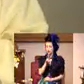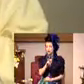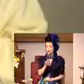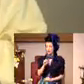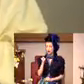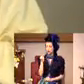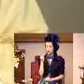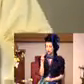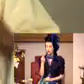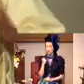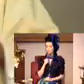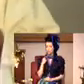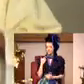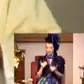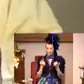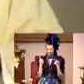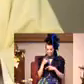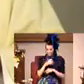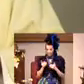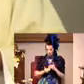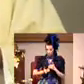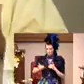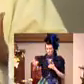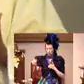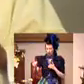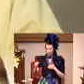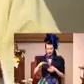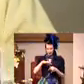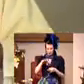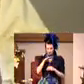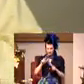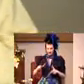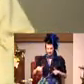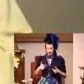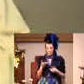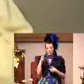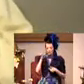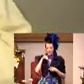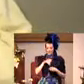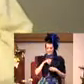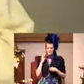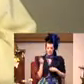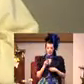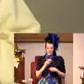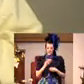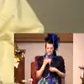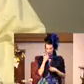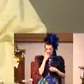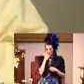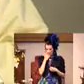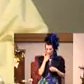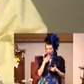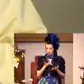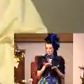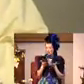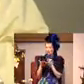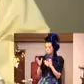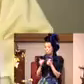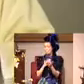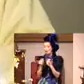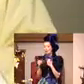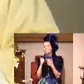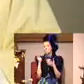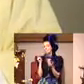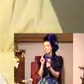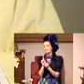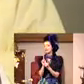forward, we will claim that the Spirit of the living God is in us. And we offer that love to whoever we meet. In the